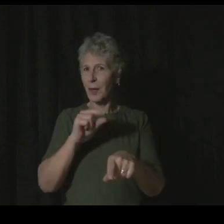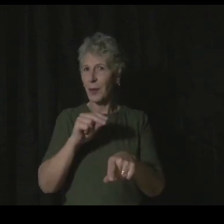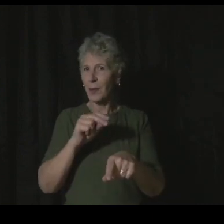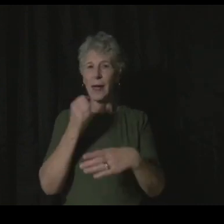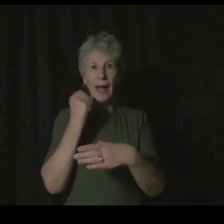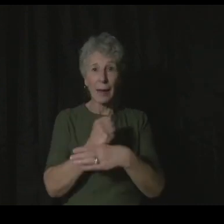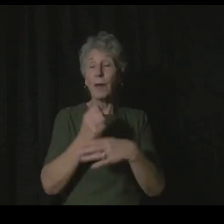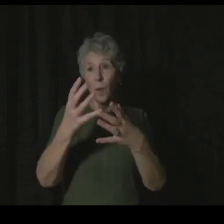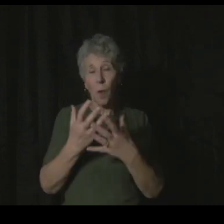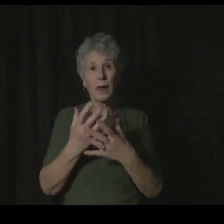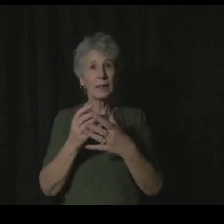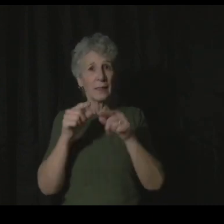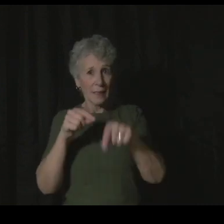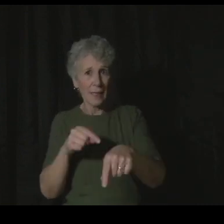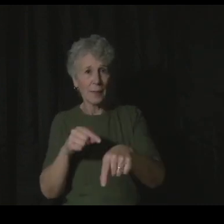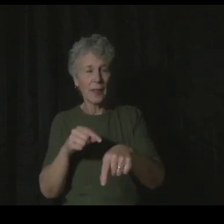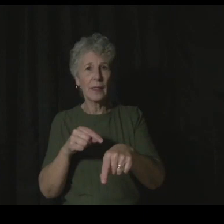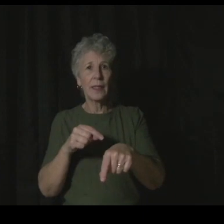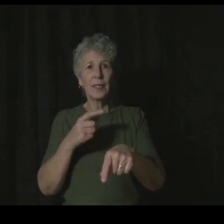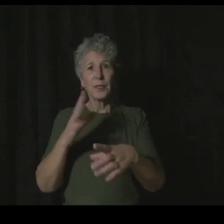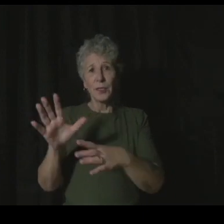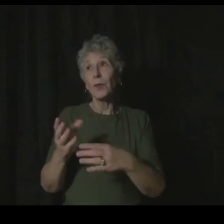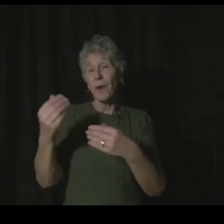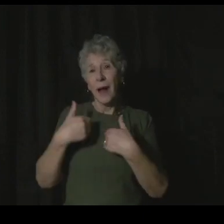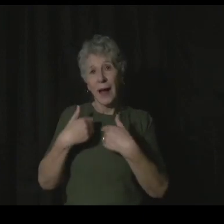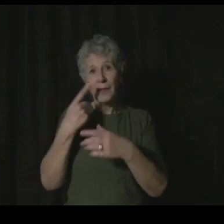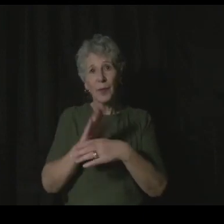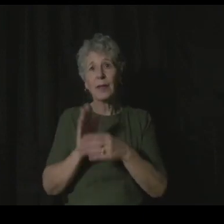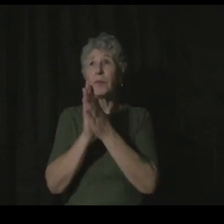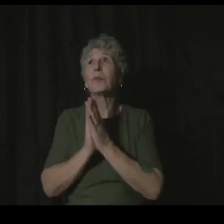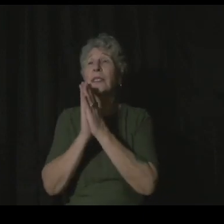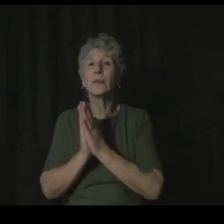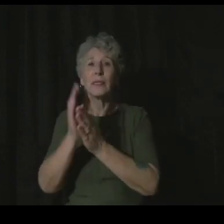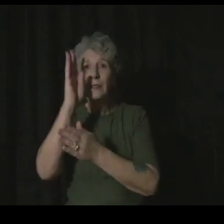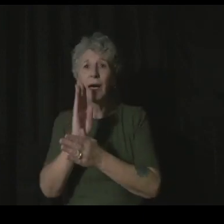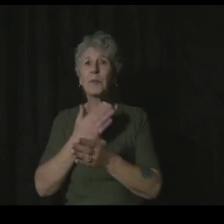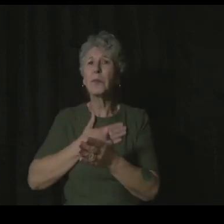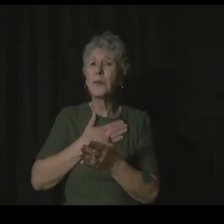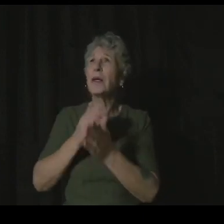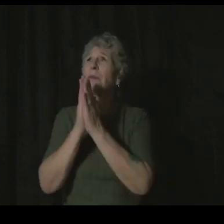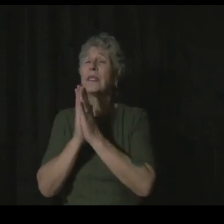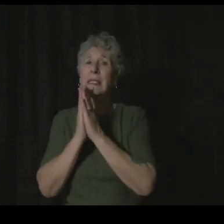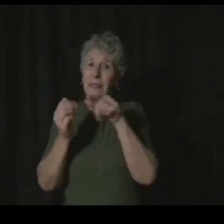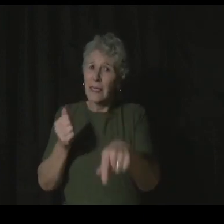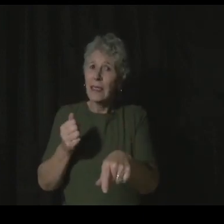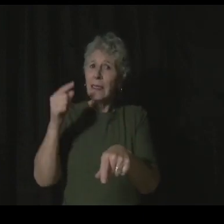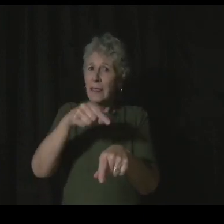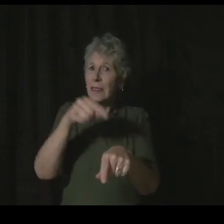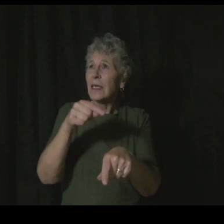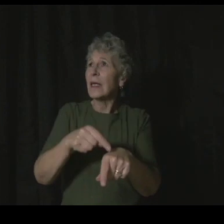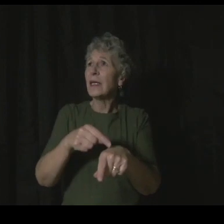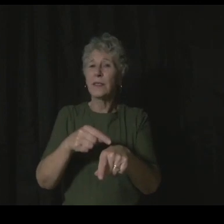Abraham wanted him to be the one, and so he pleaded with God in these chapters, and he said, please, make Ishmael